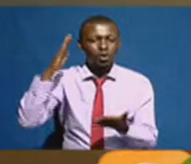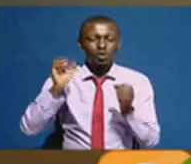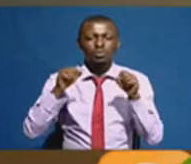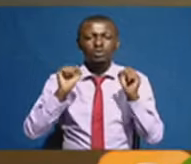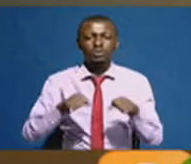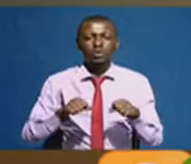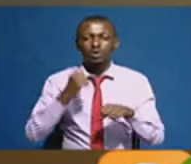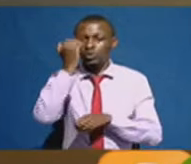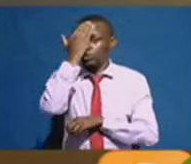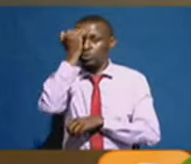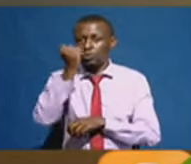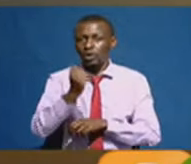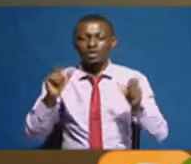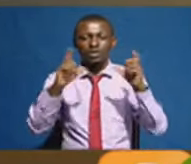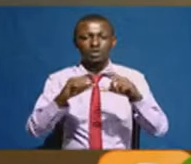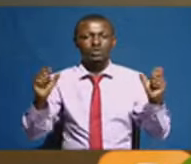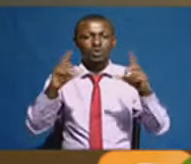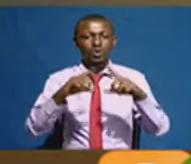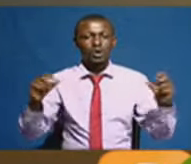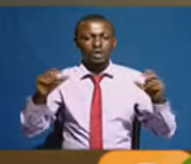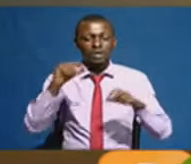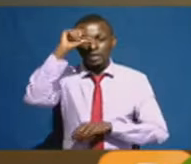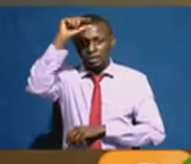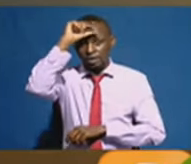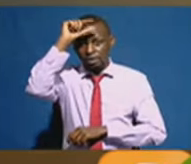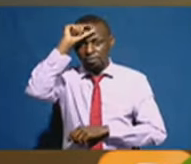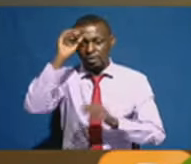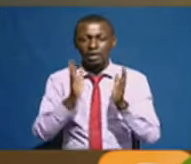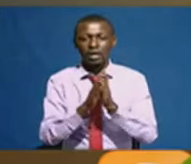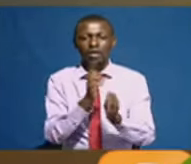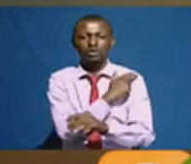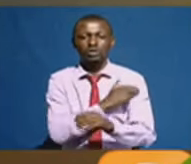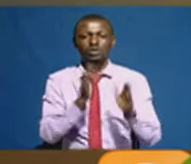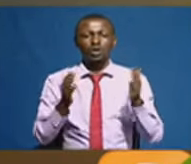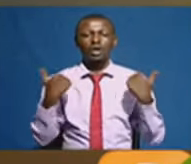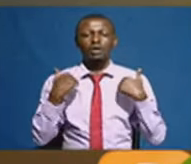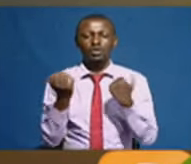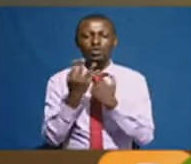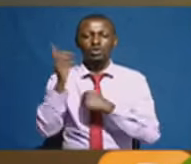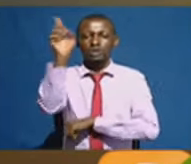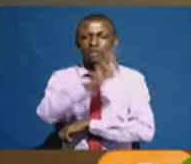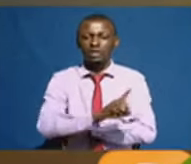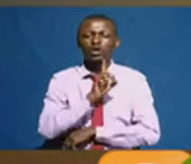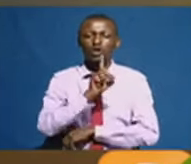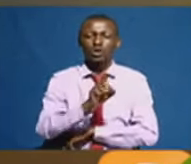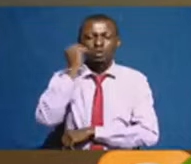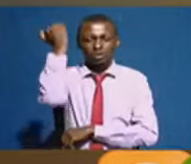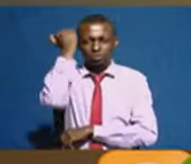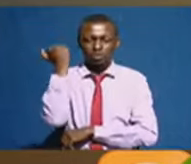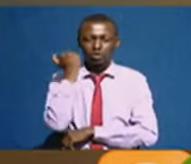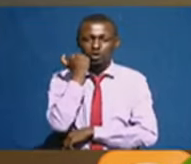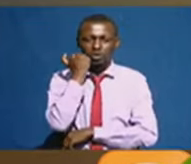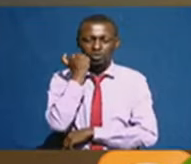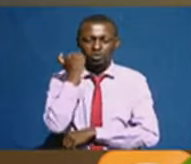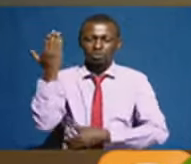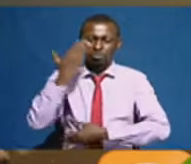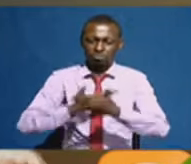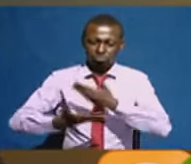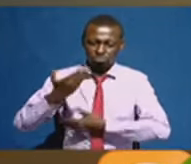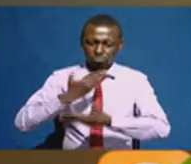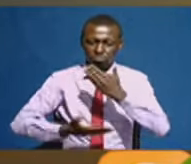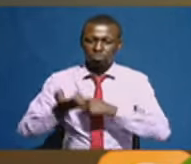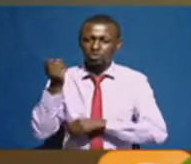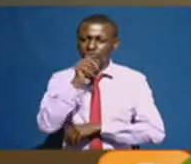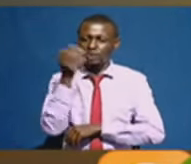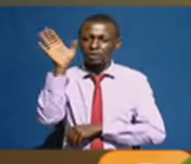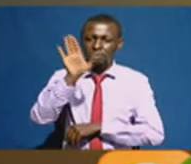because the government and the doctors were given 14 days by the employer and labor courts to complete negotiations and report back to court